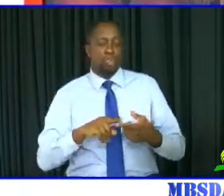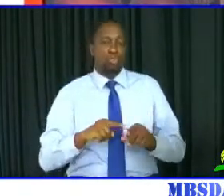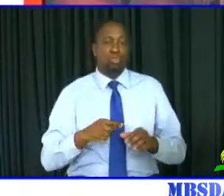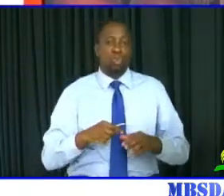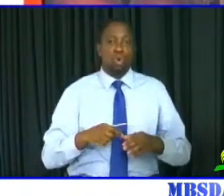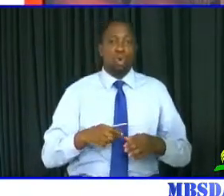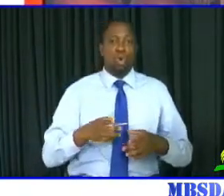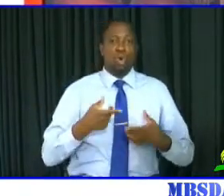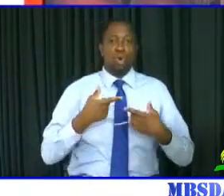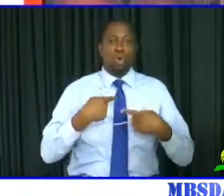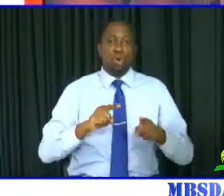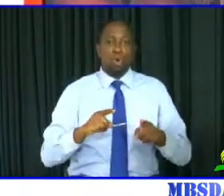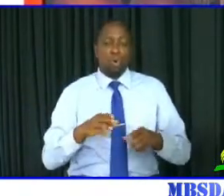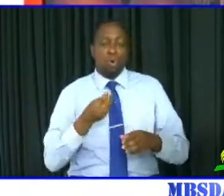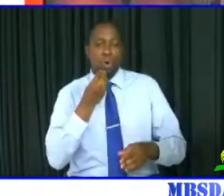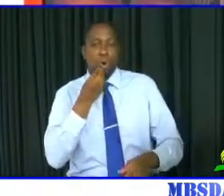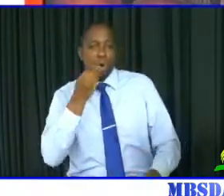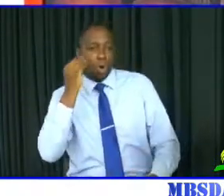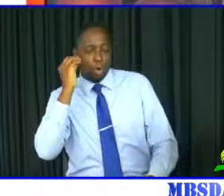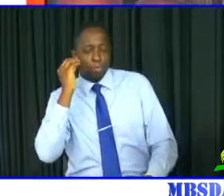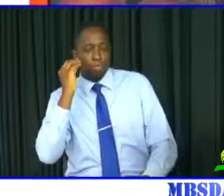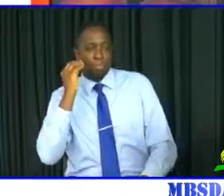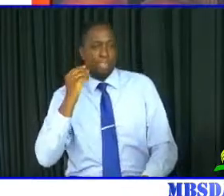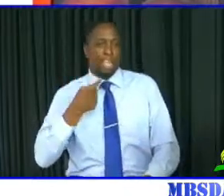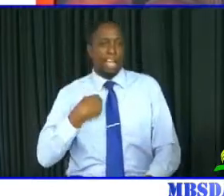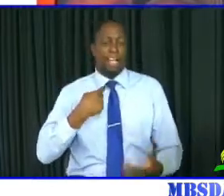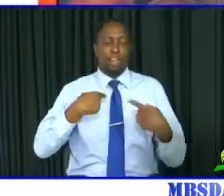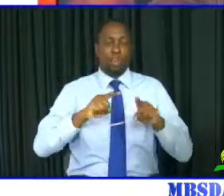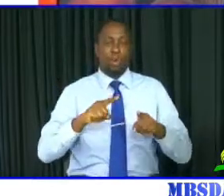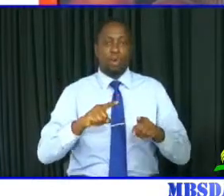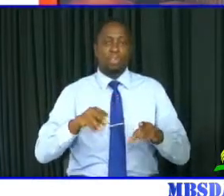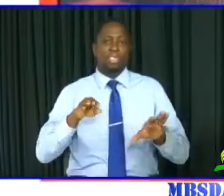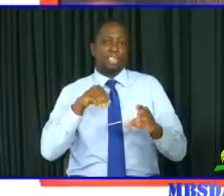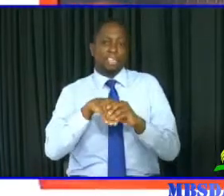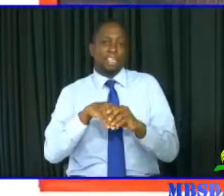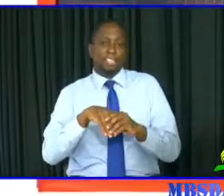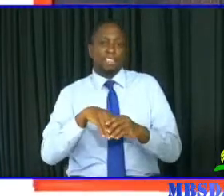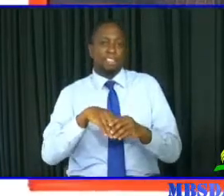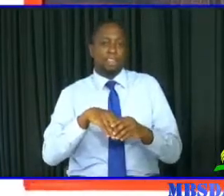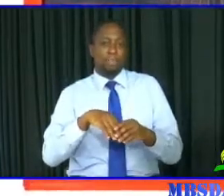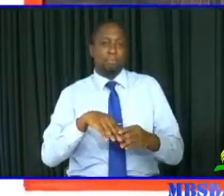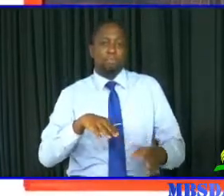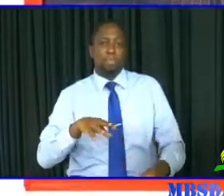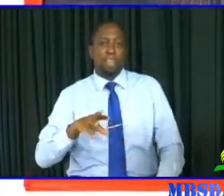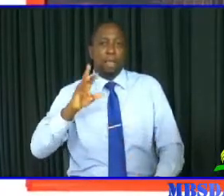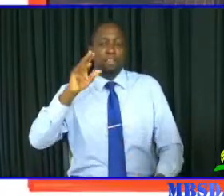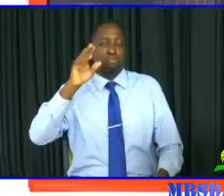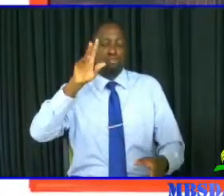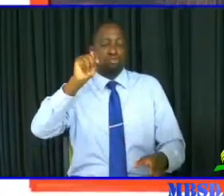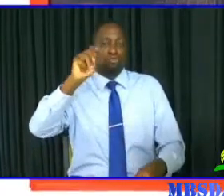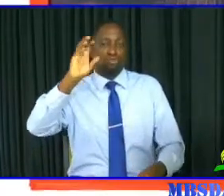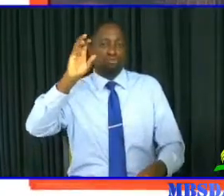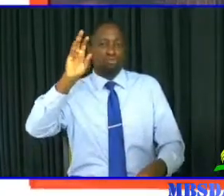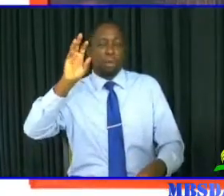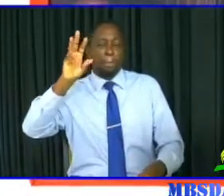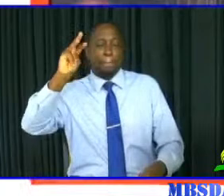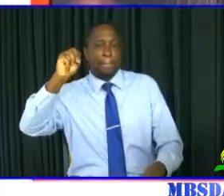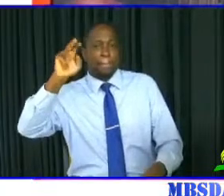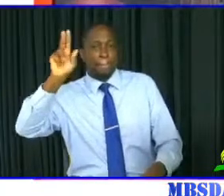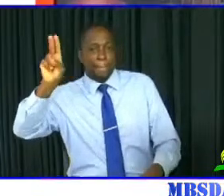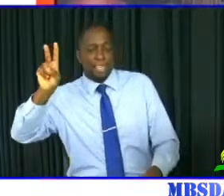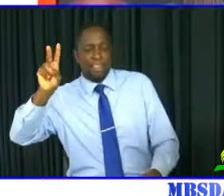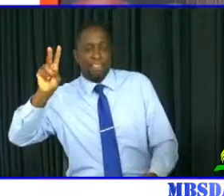get some food. In fact, I never even closed my room door properly at Cedar